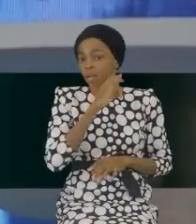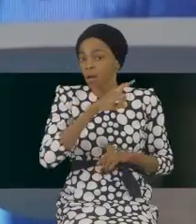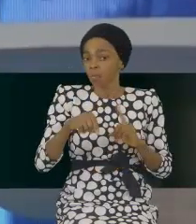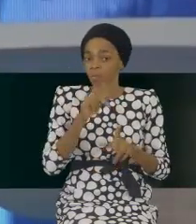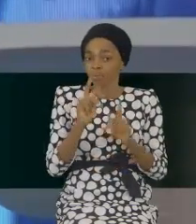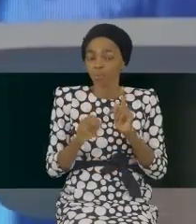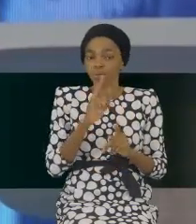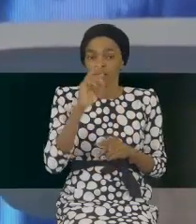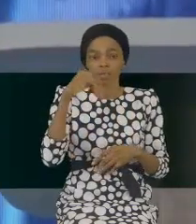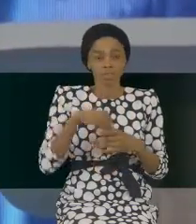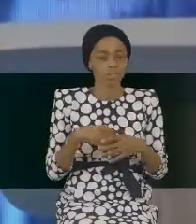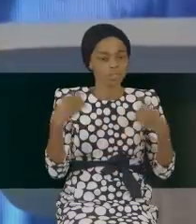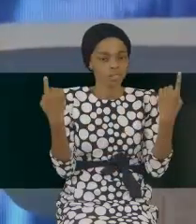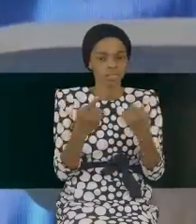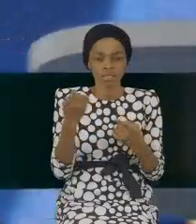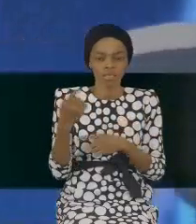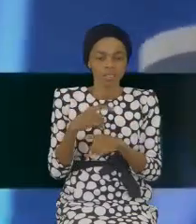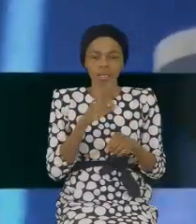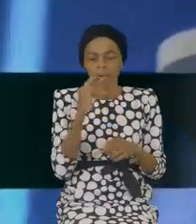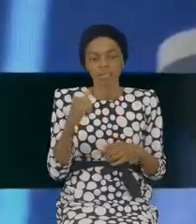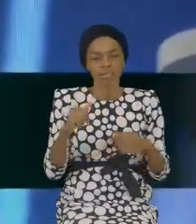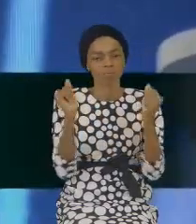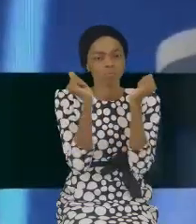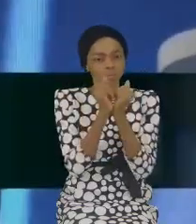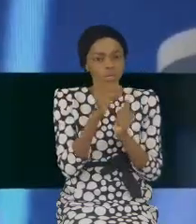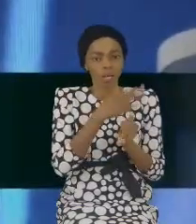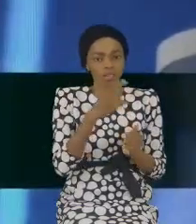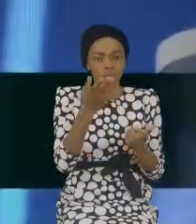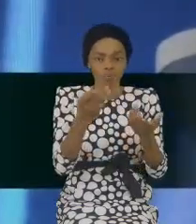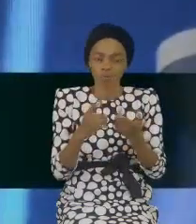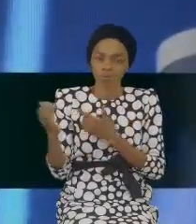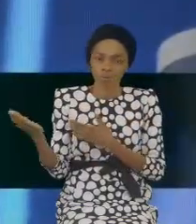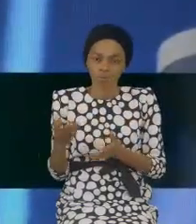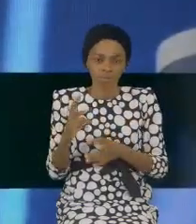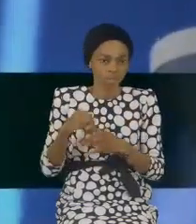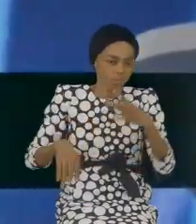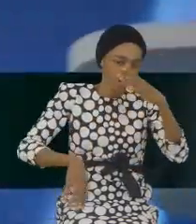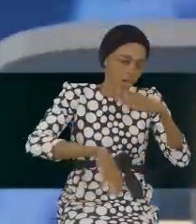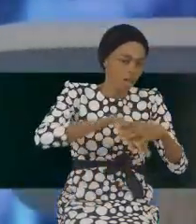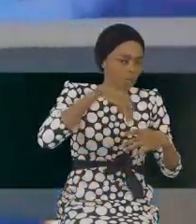they're in bondage. And you want to bring them out of. That's number